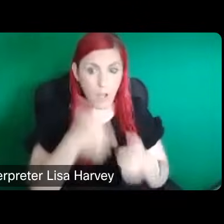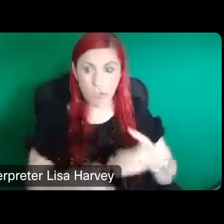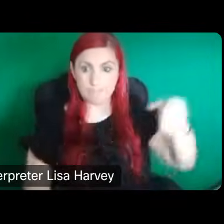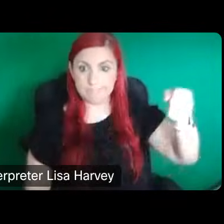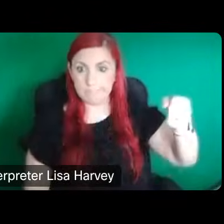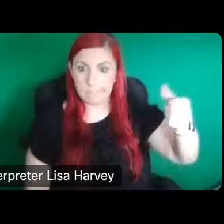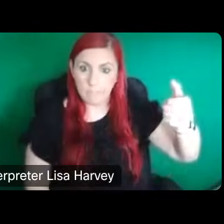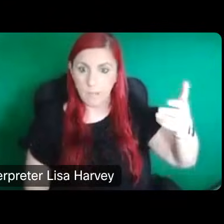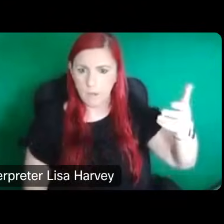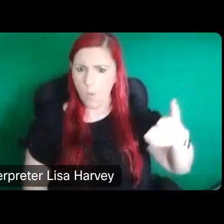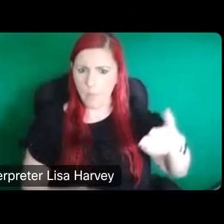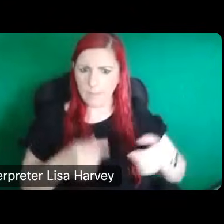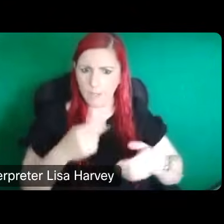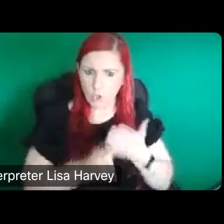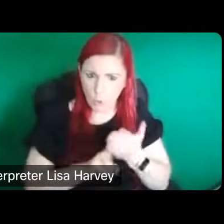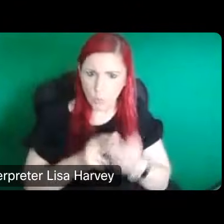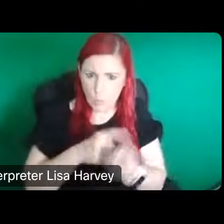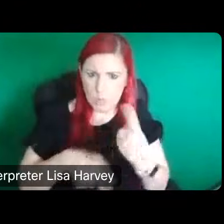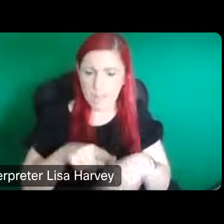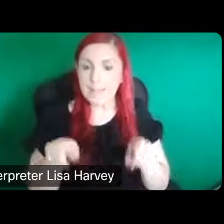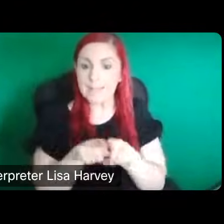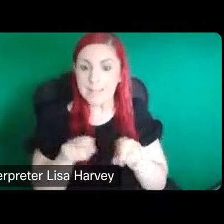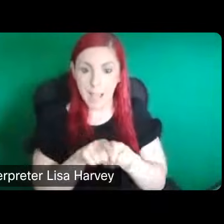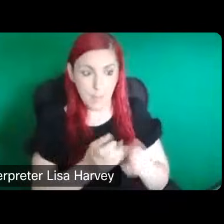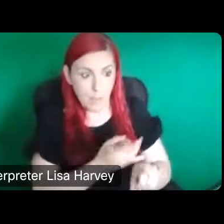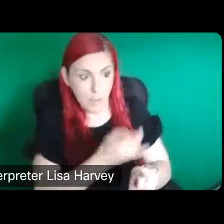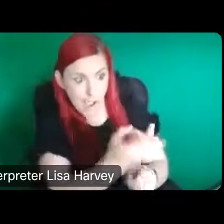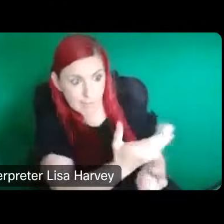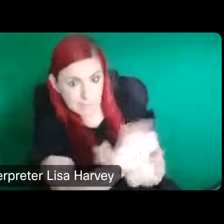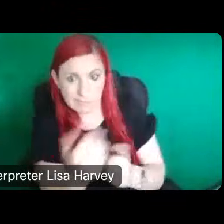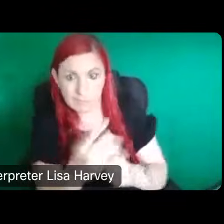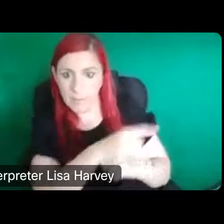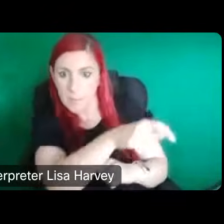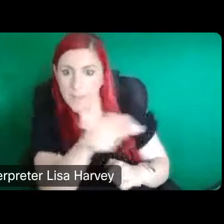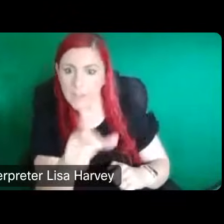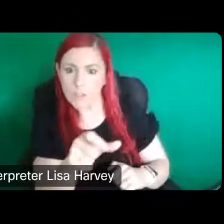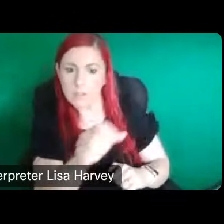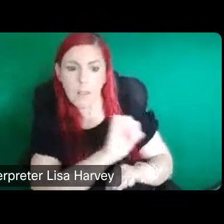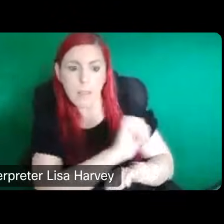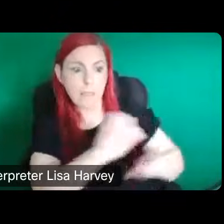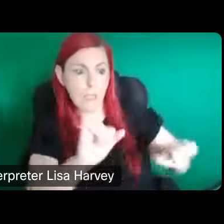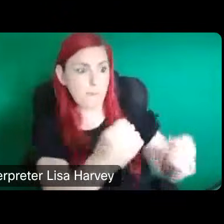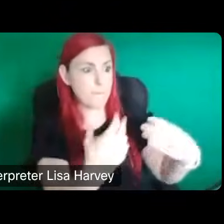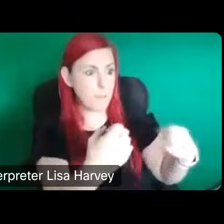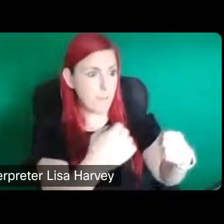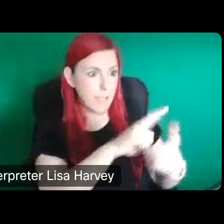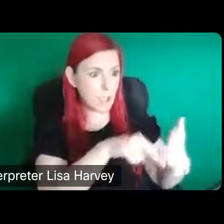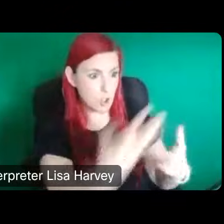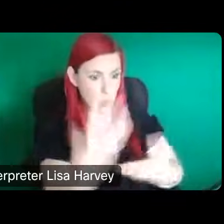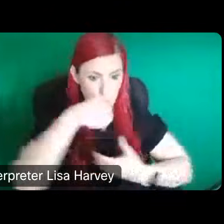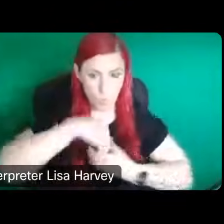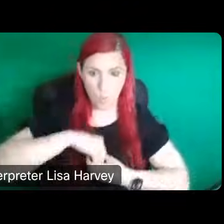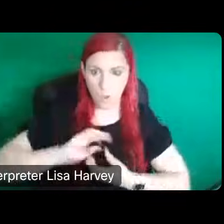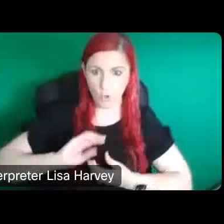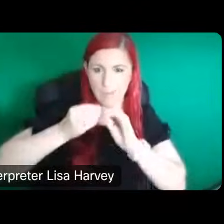that the patient voice is captured through open disclosure is used to inform and shape wider quality